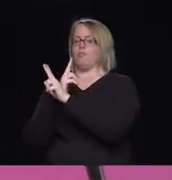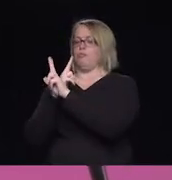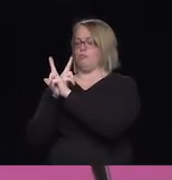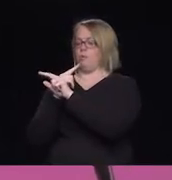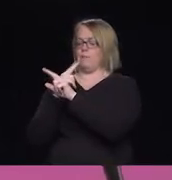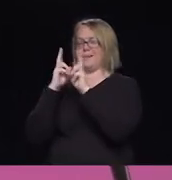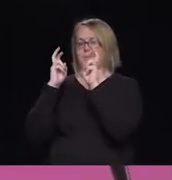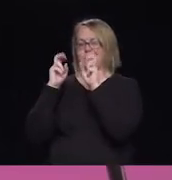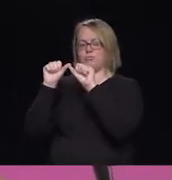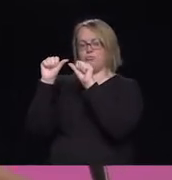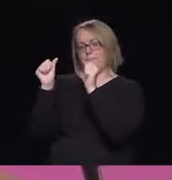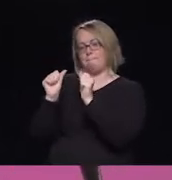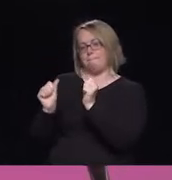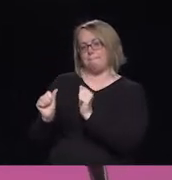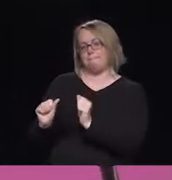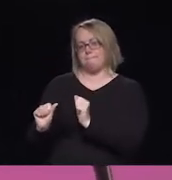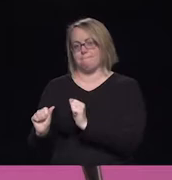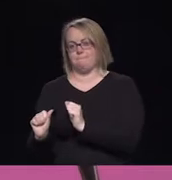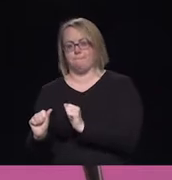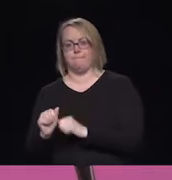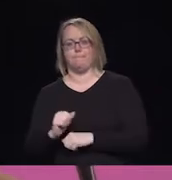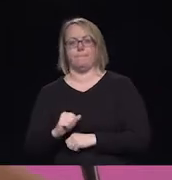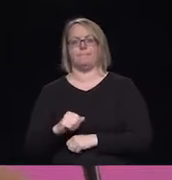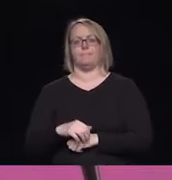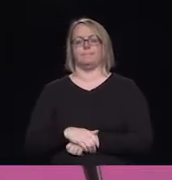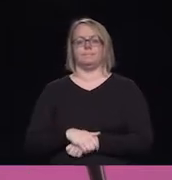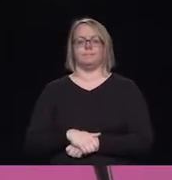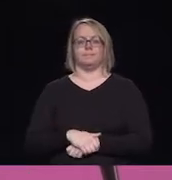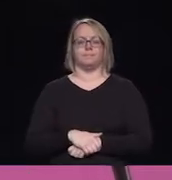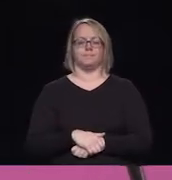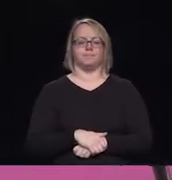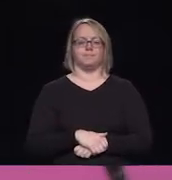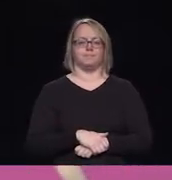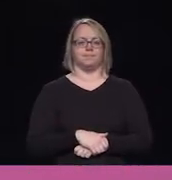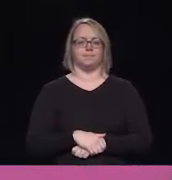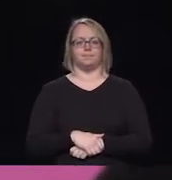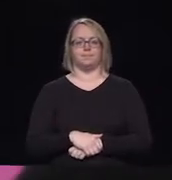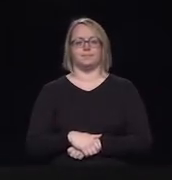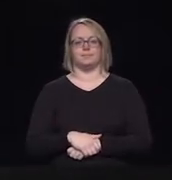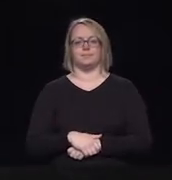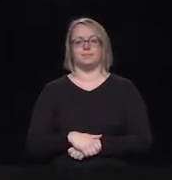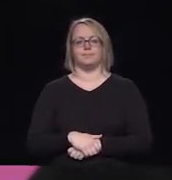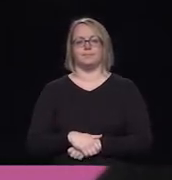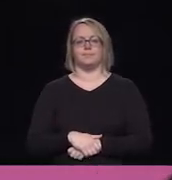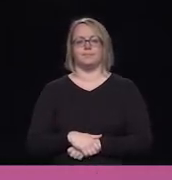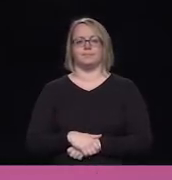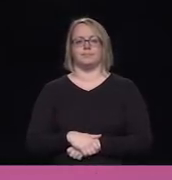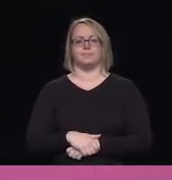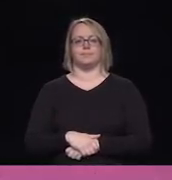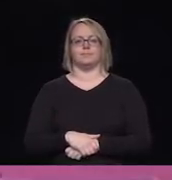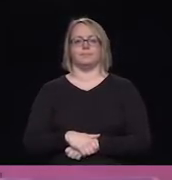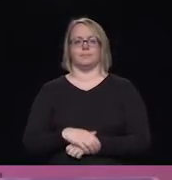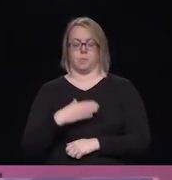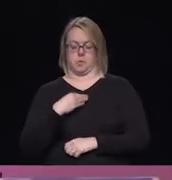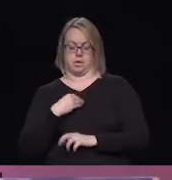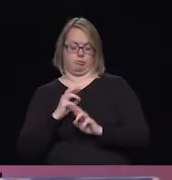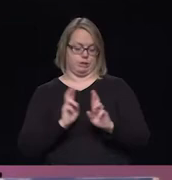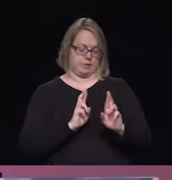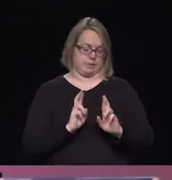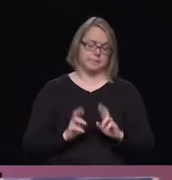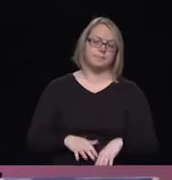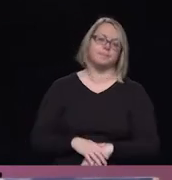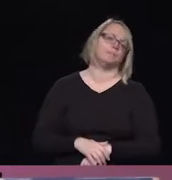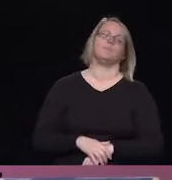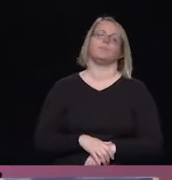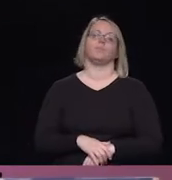bunny rabbit with the face, ears, and the tail. So I'll go ahead and show you how to break it down bit by